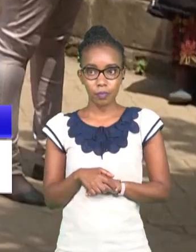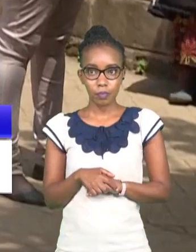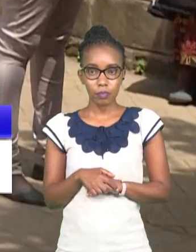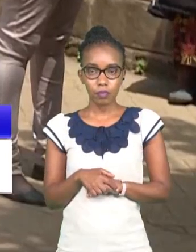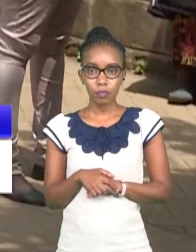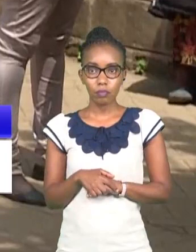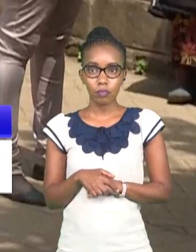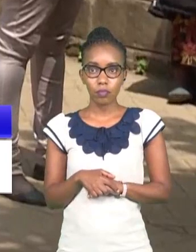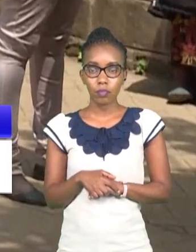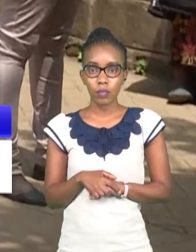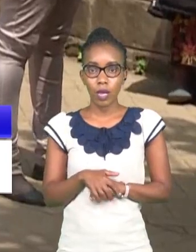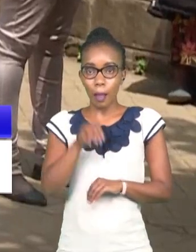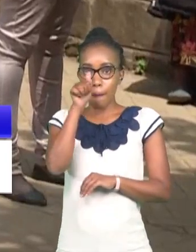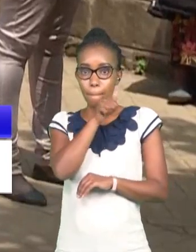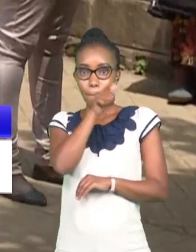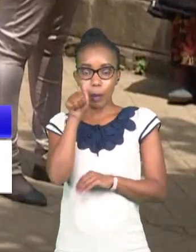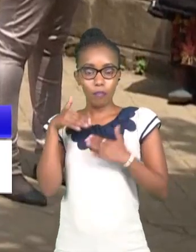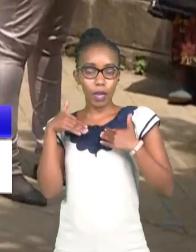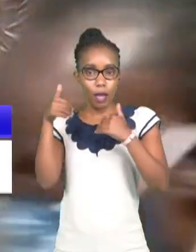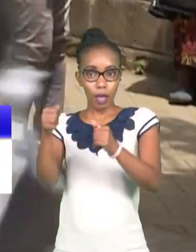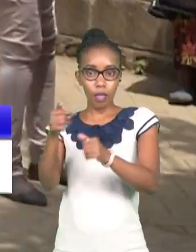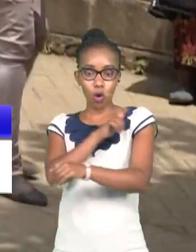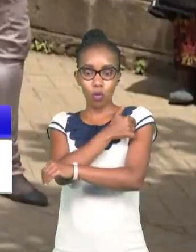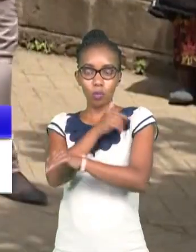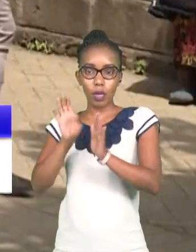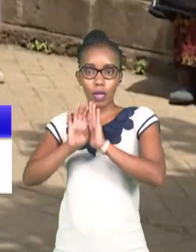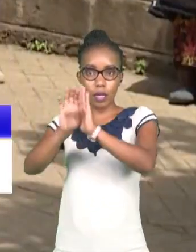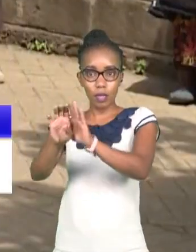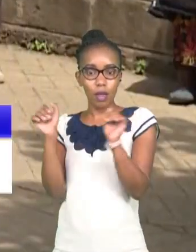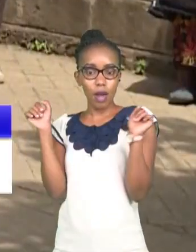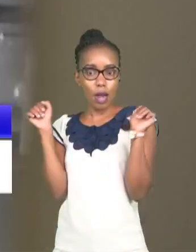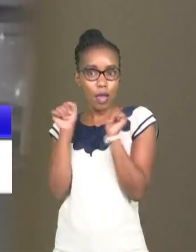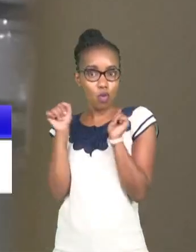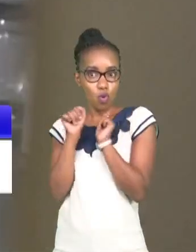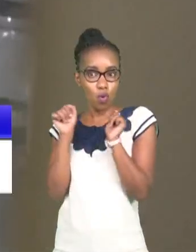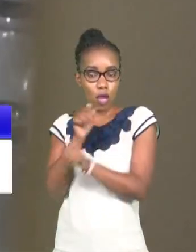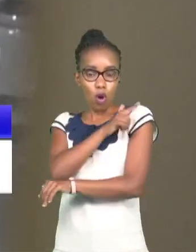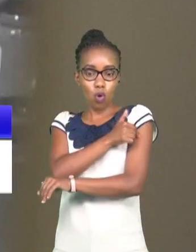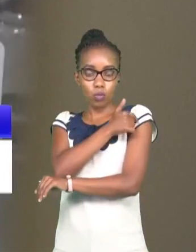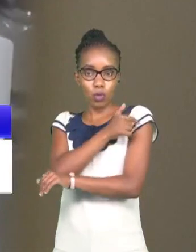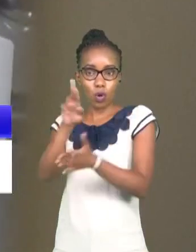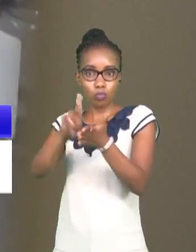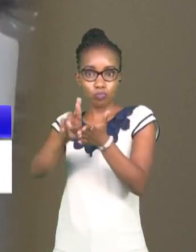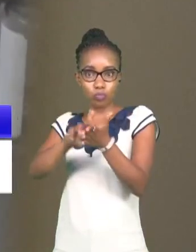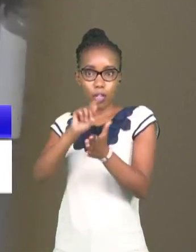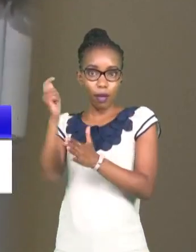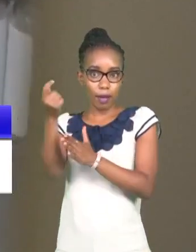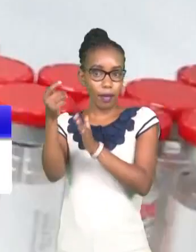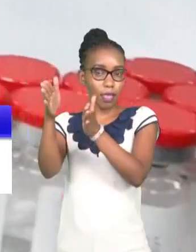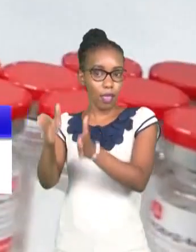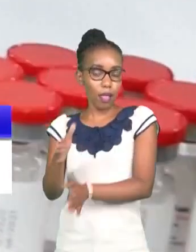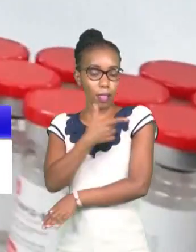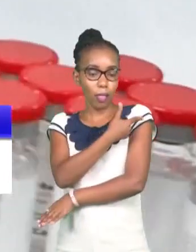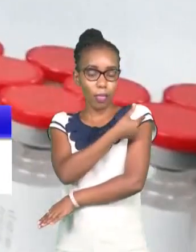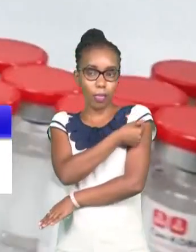been reported that private health facilities such as the Nanyuki Cottage Hospital have registered Kenyans for the job at a